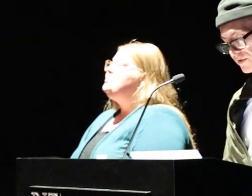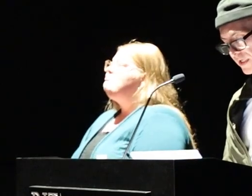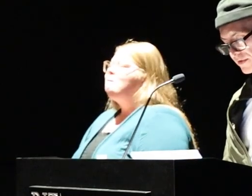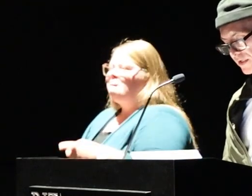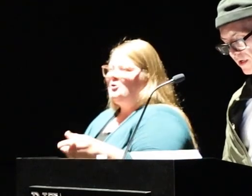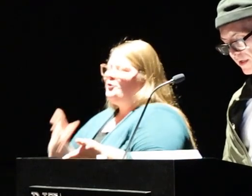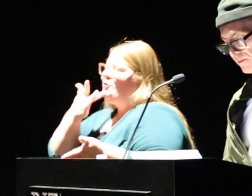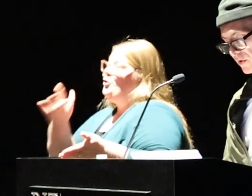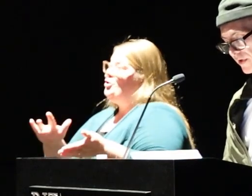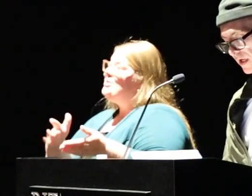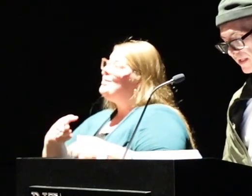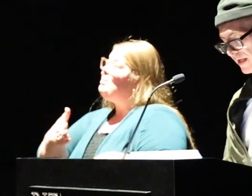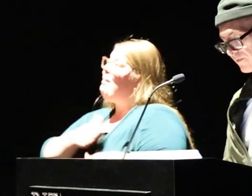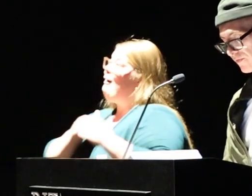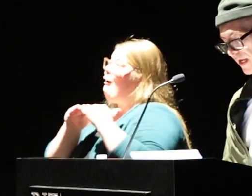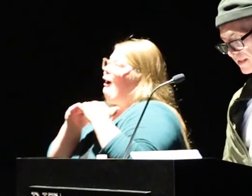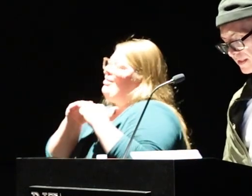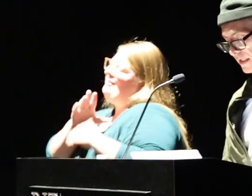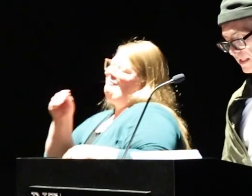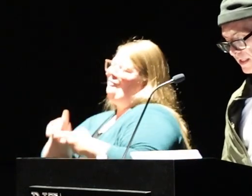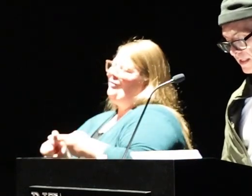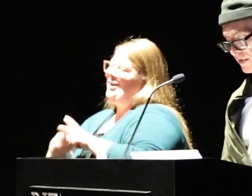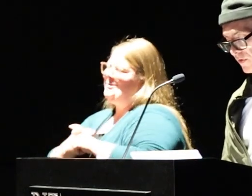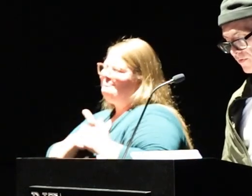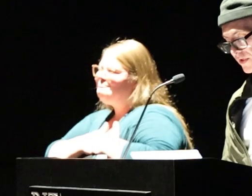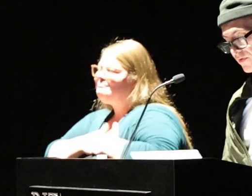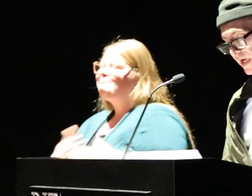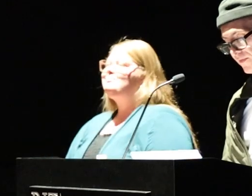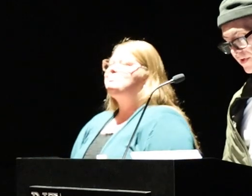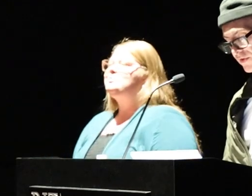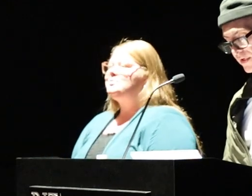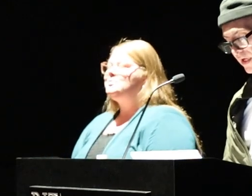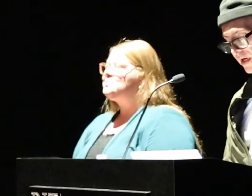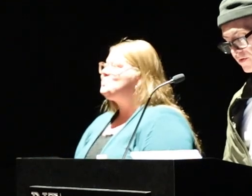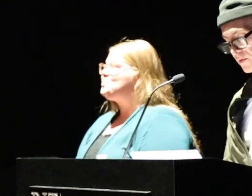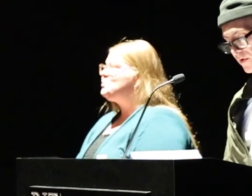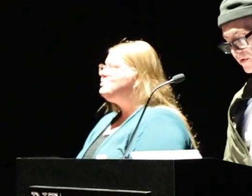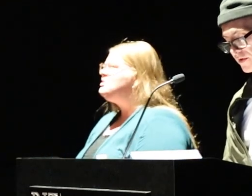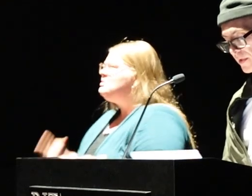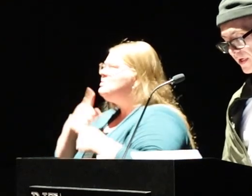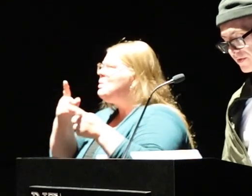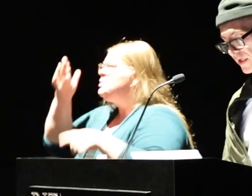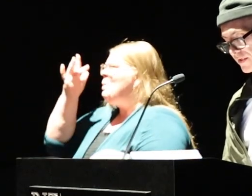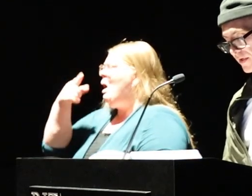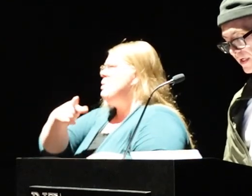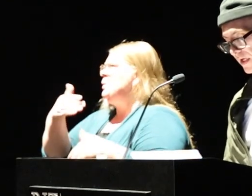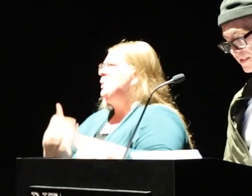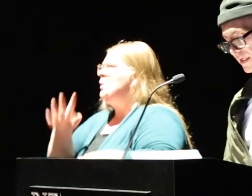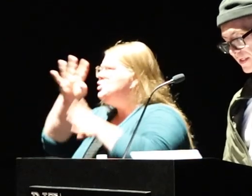feel fortunate to call him both colleague and friend. Known for his creative vision and entrepreneurial spirit,